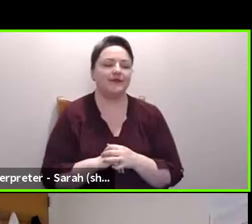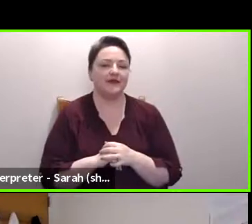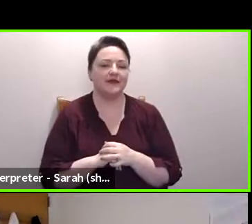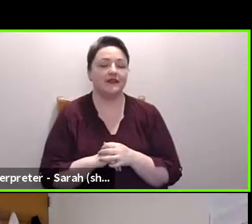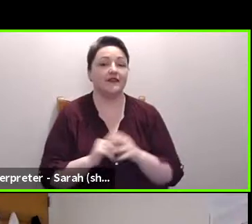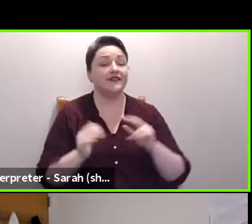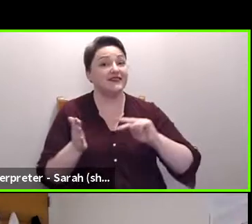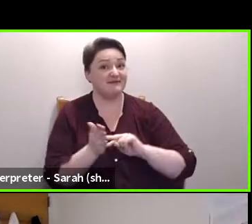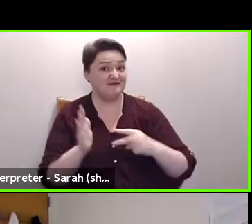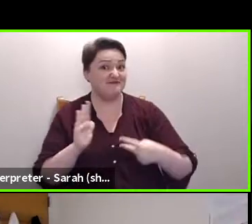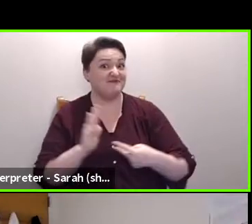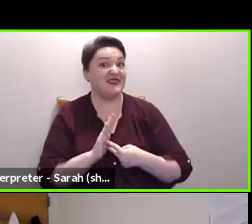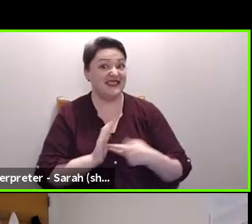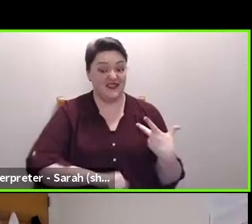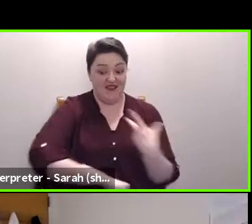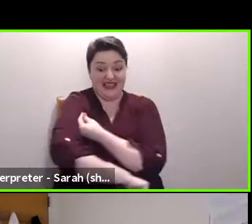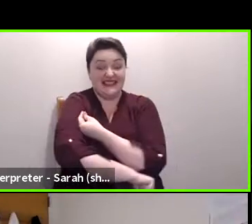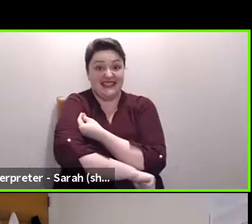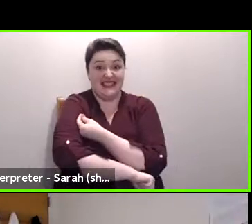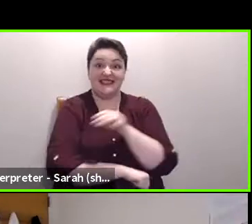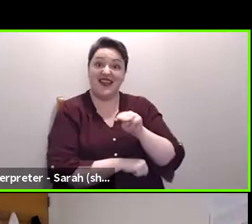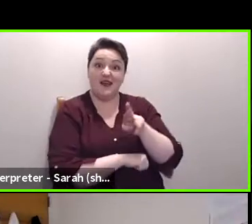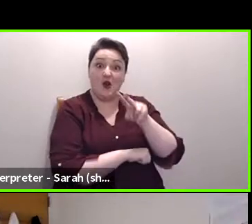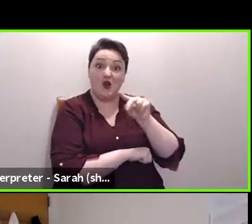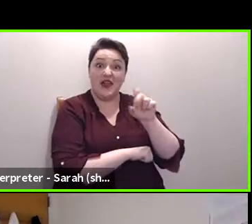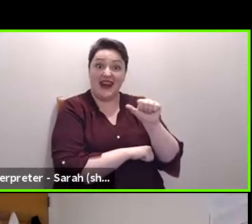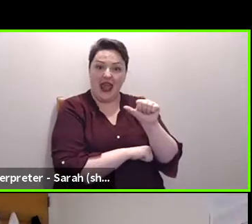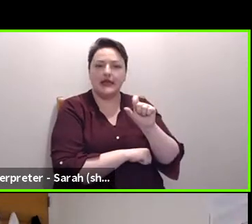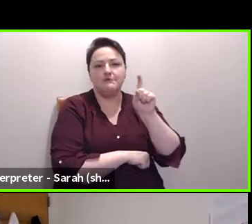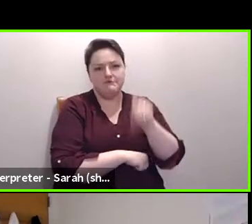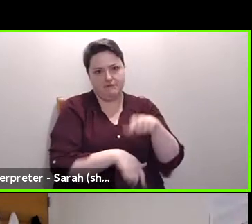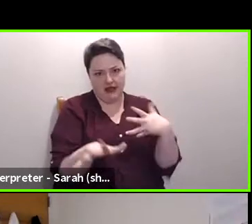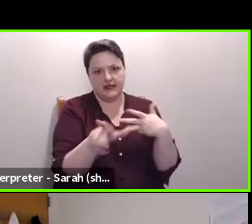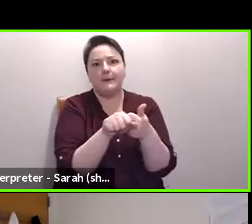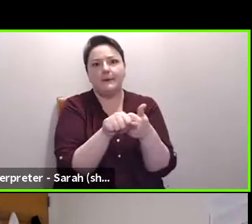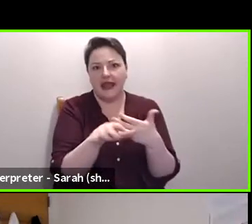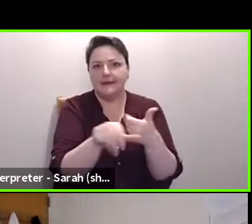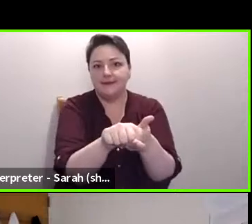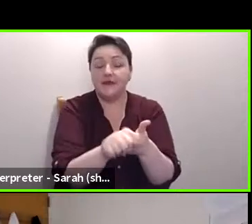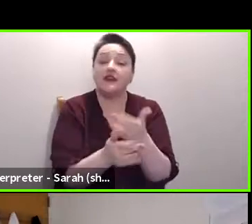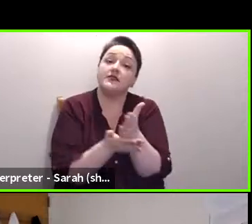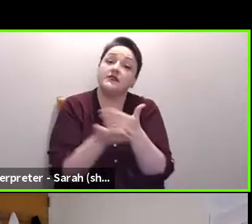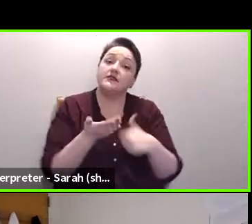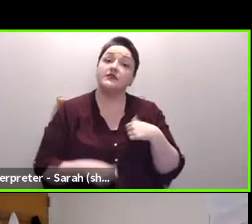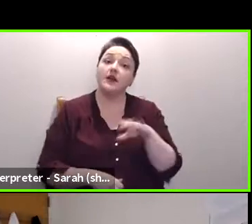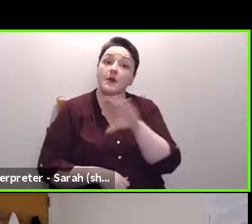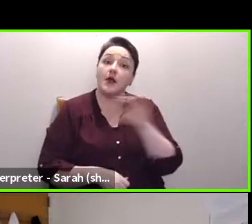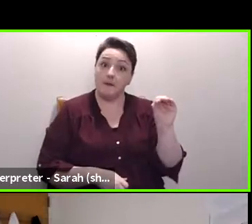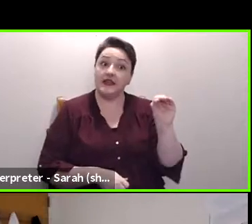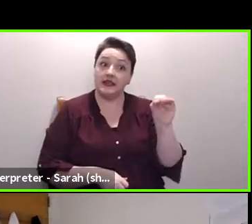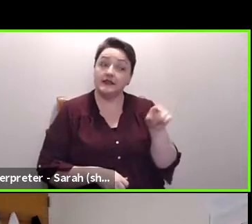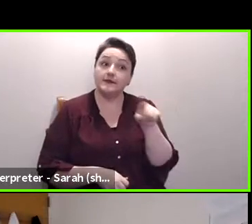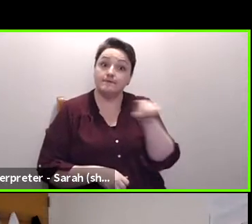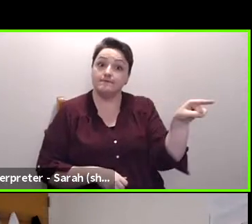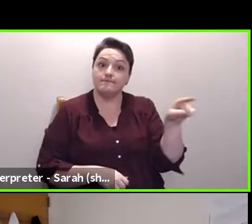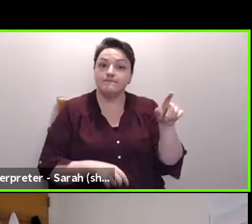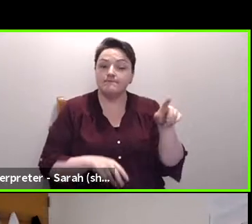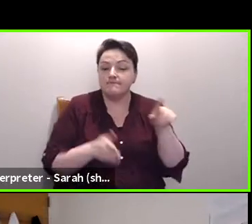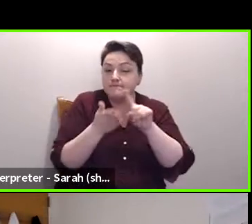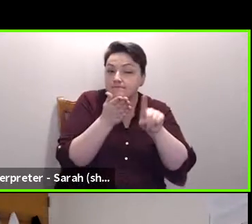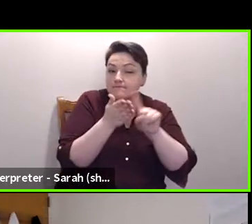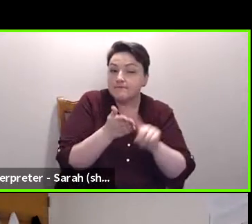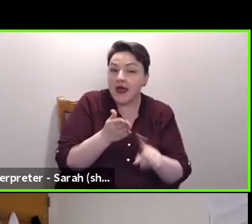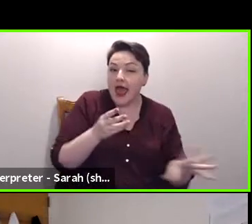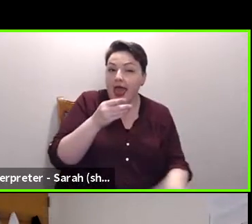of re-updating of these mRNA vaccines. And I know some of the companies are looking at adding some of the strains, as Dr.